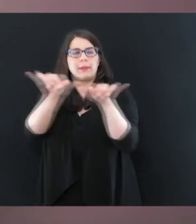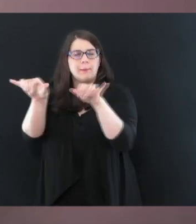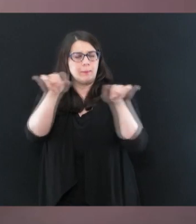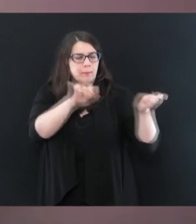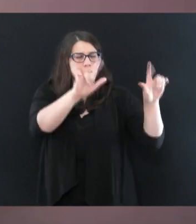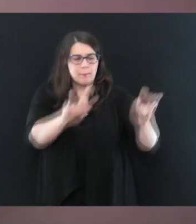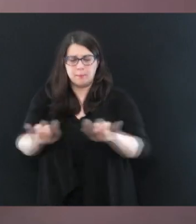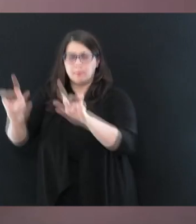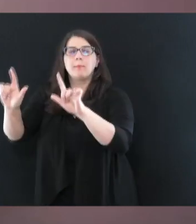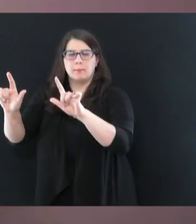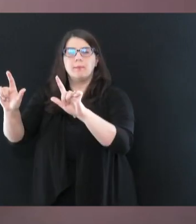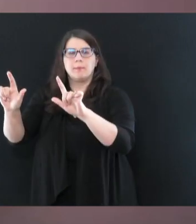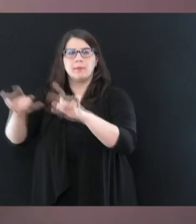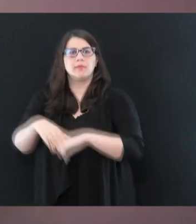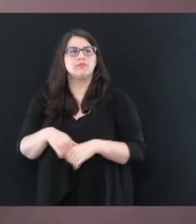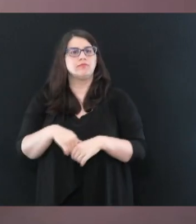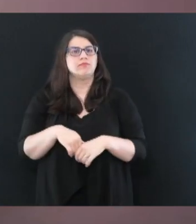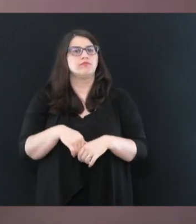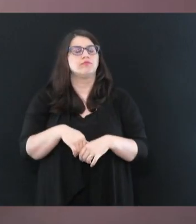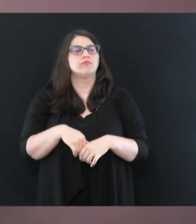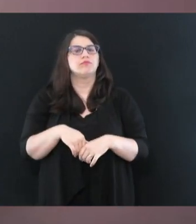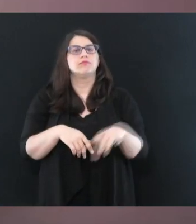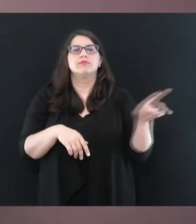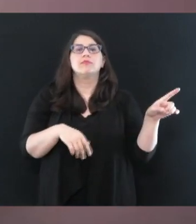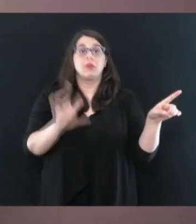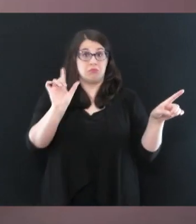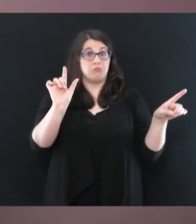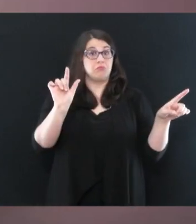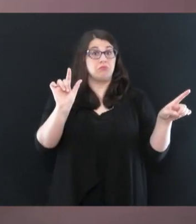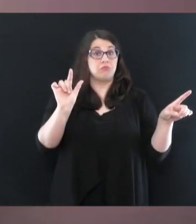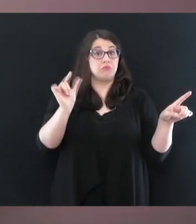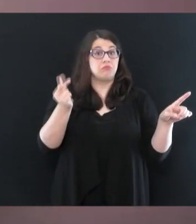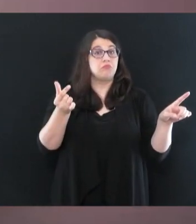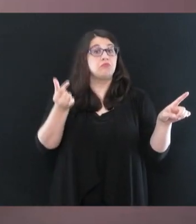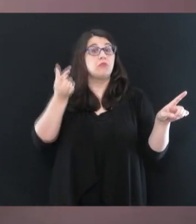we have added at the governor's